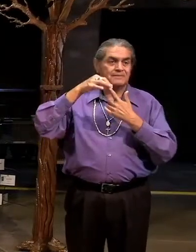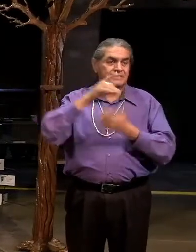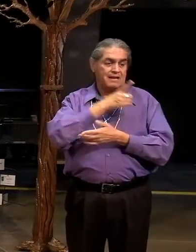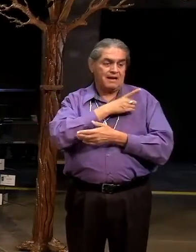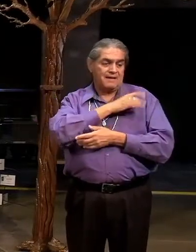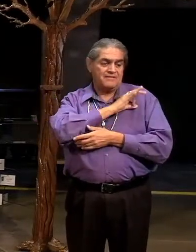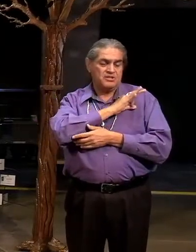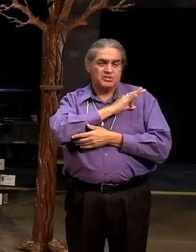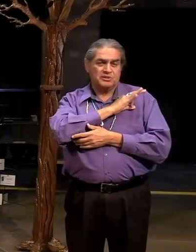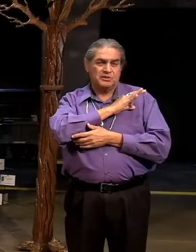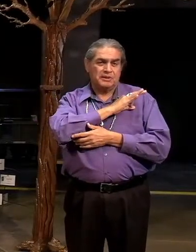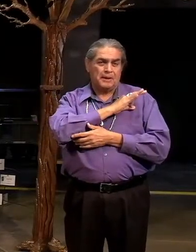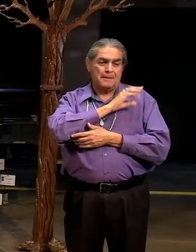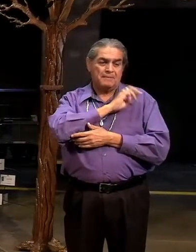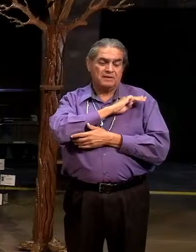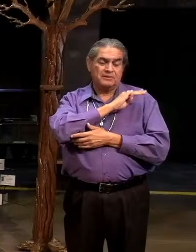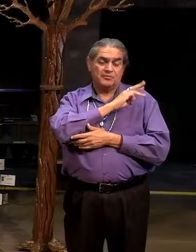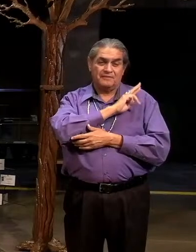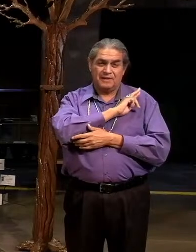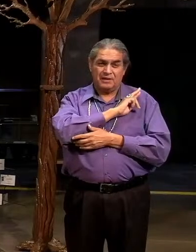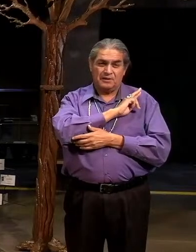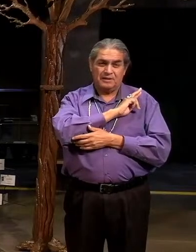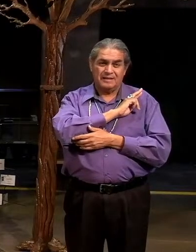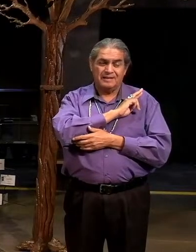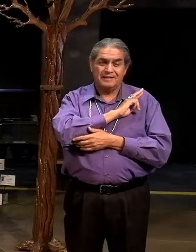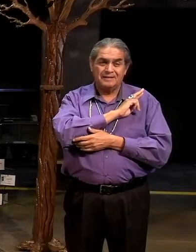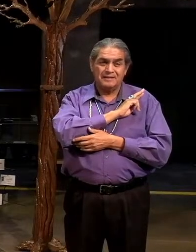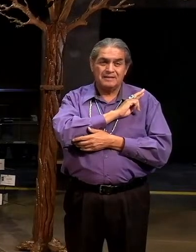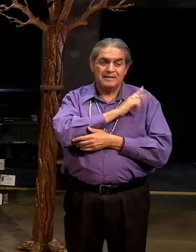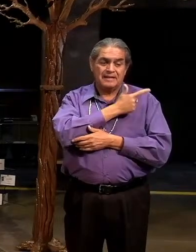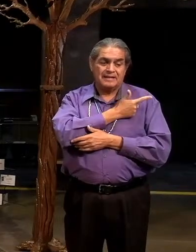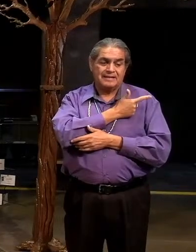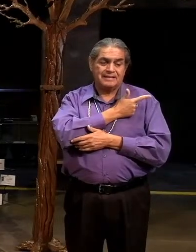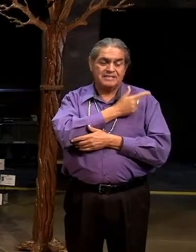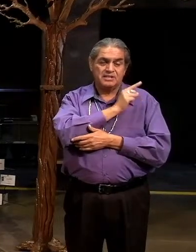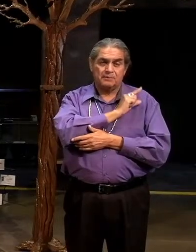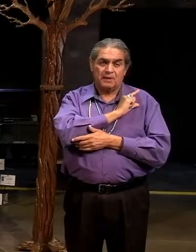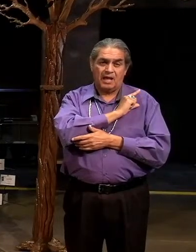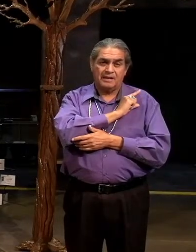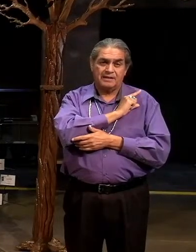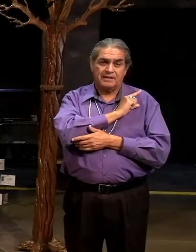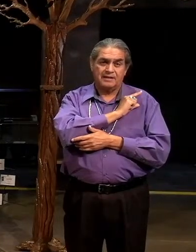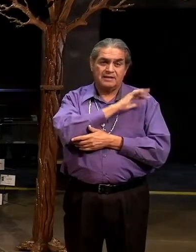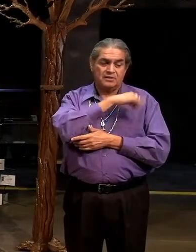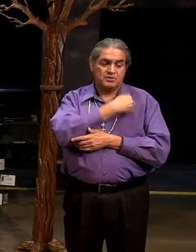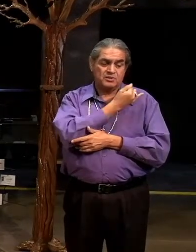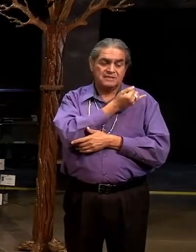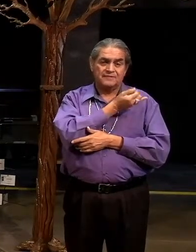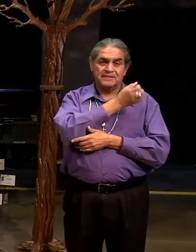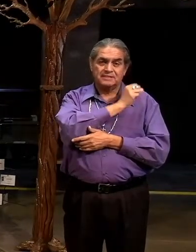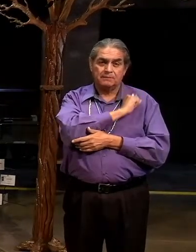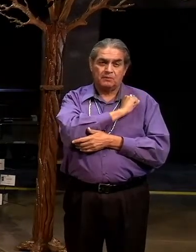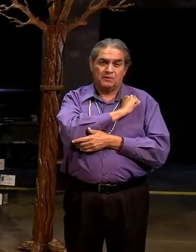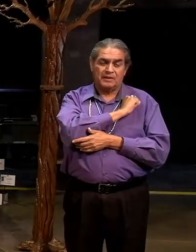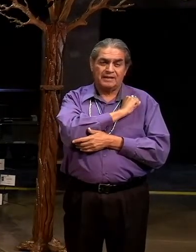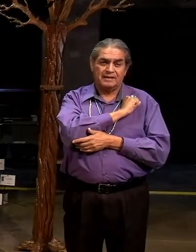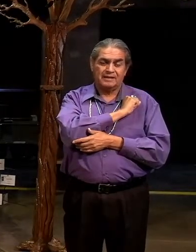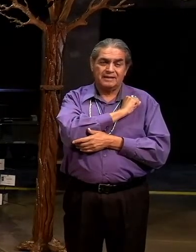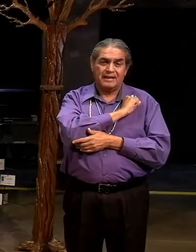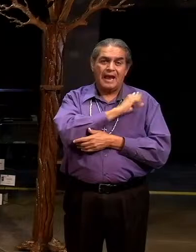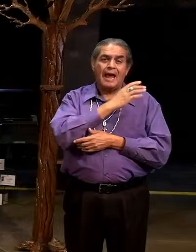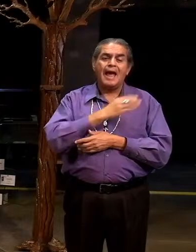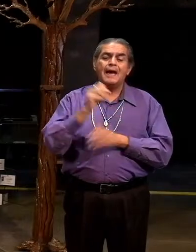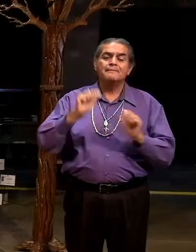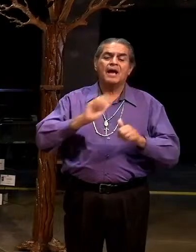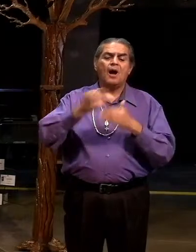Fisher, Margie Rivera, Linda Giacolotti, Josephine Samoy, and may